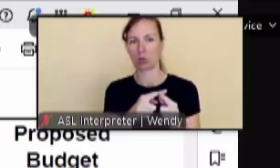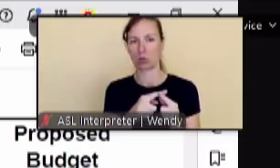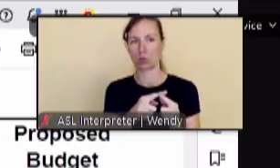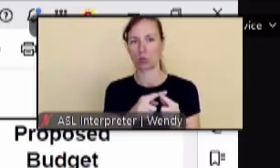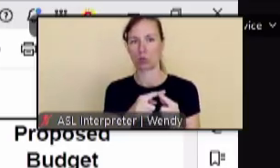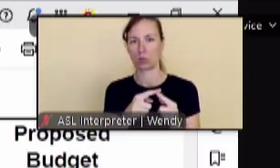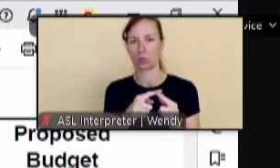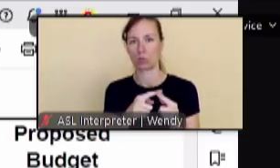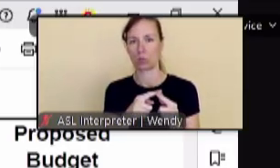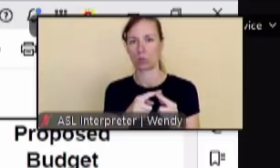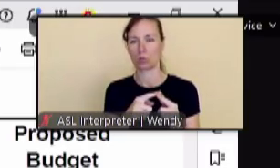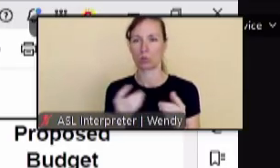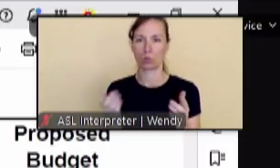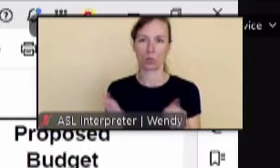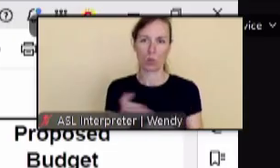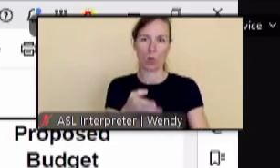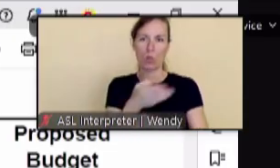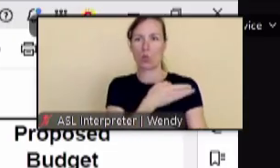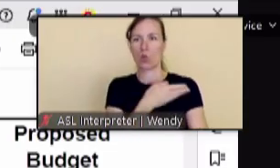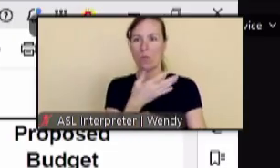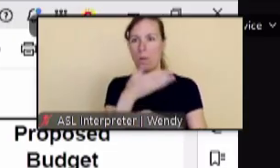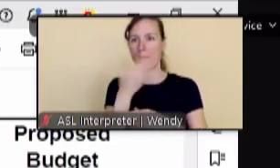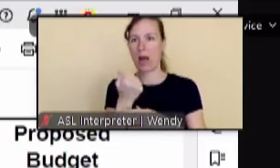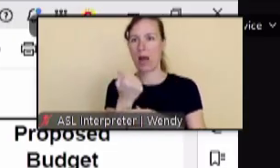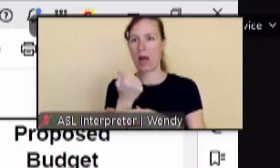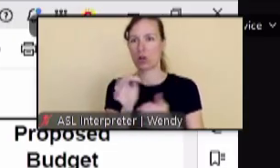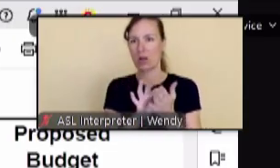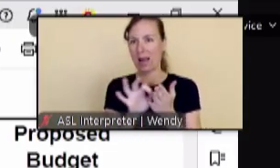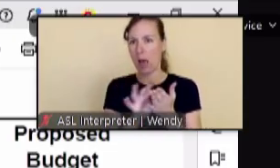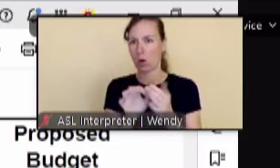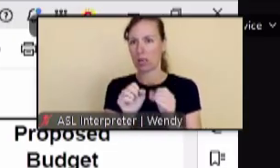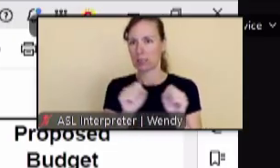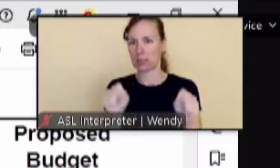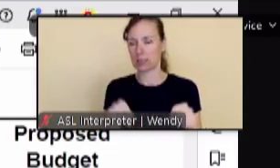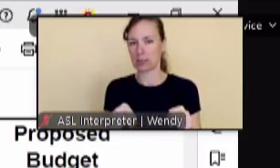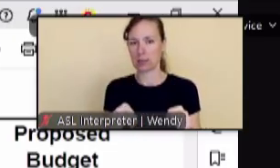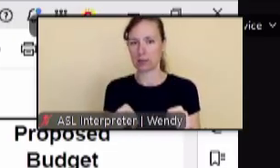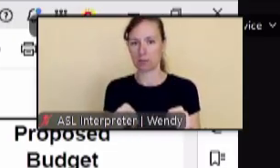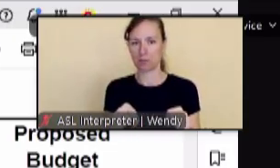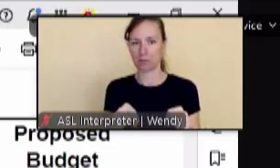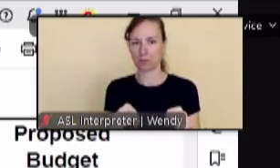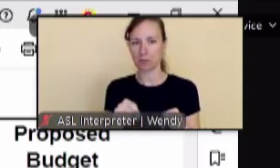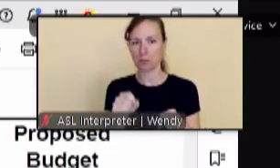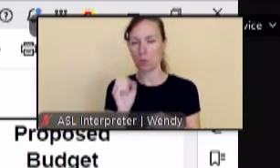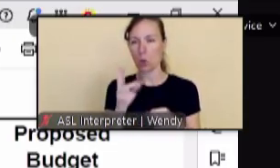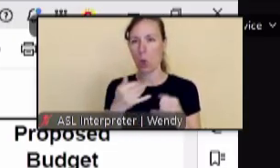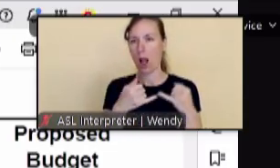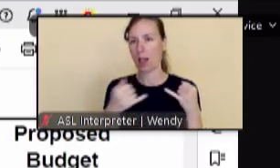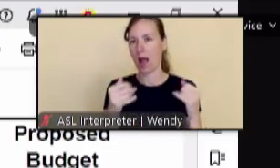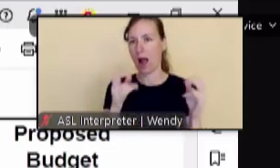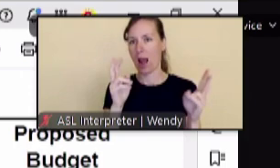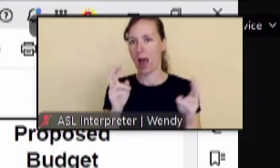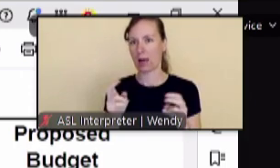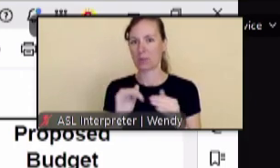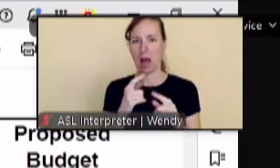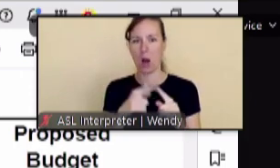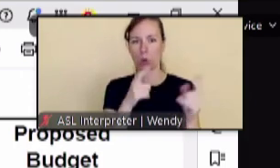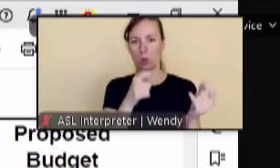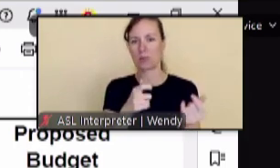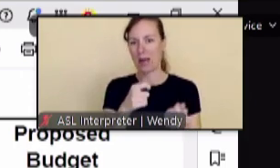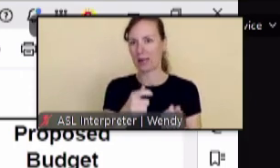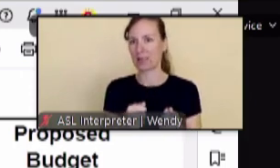a better accounting system or line items as to how we spend it down. We do have some